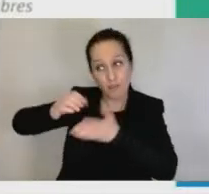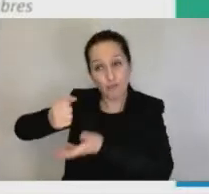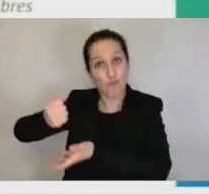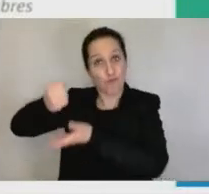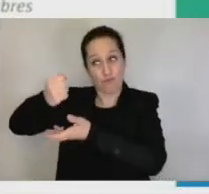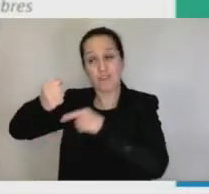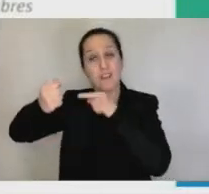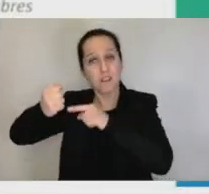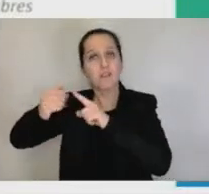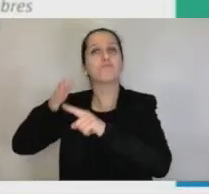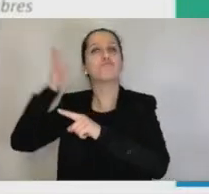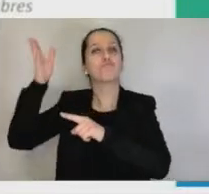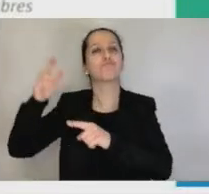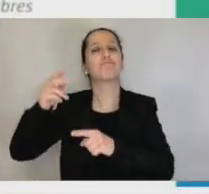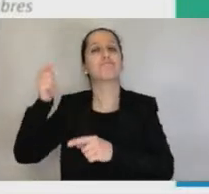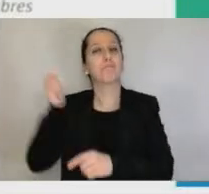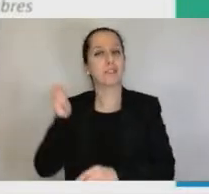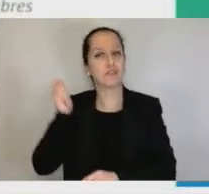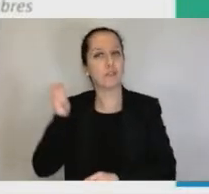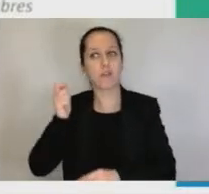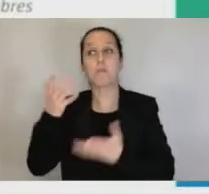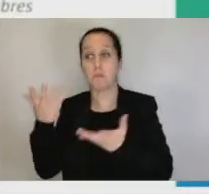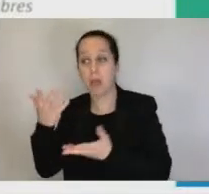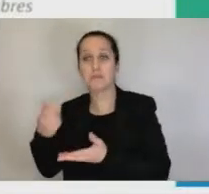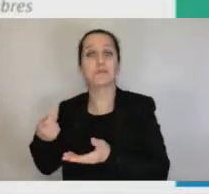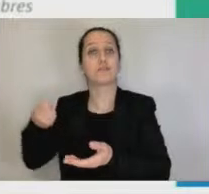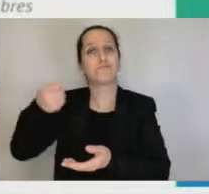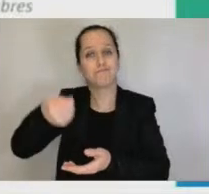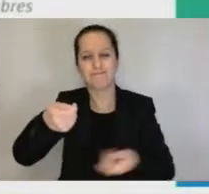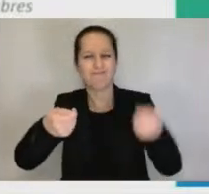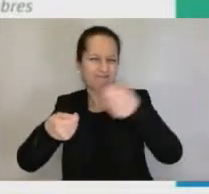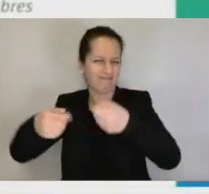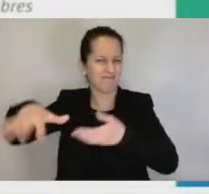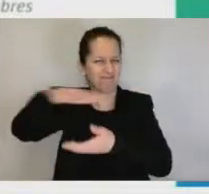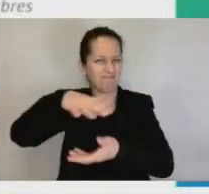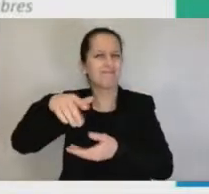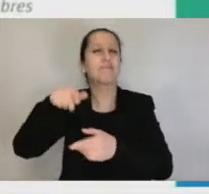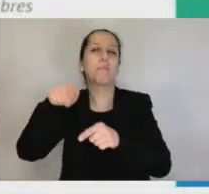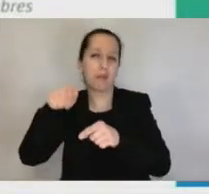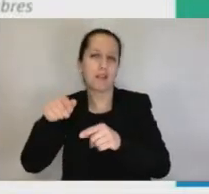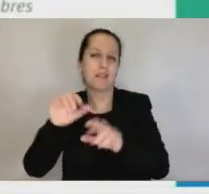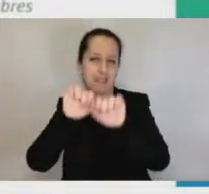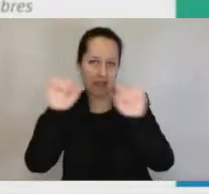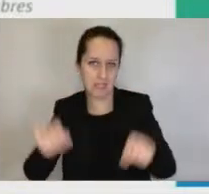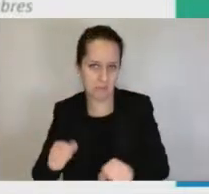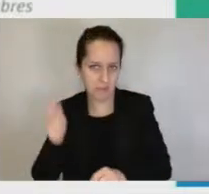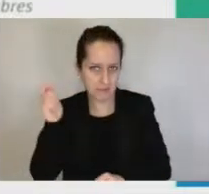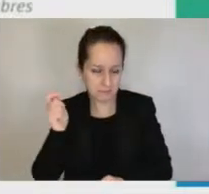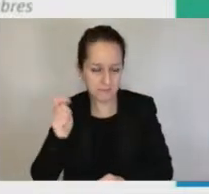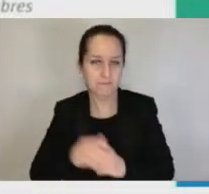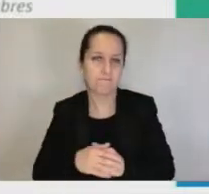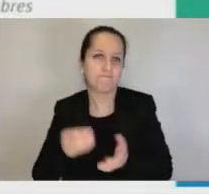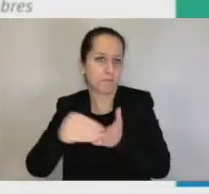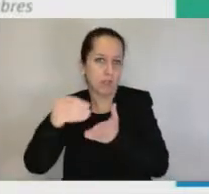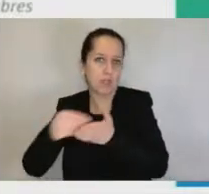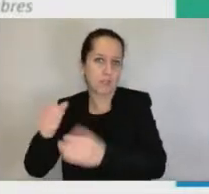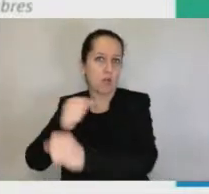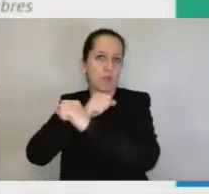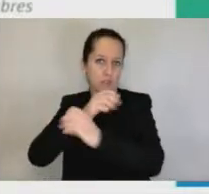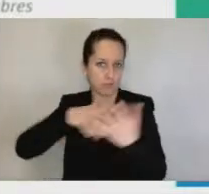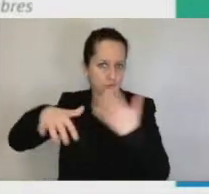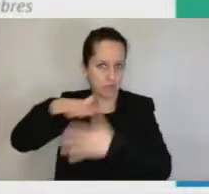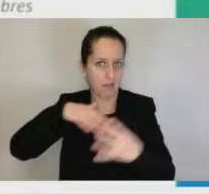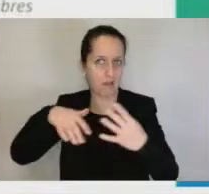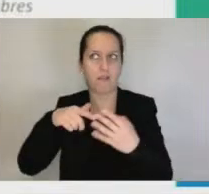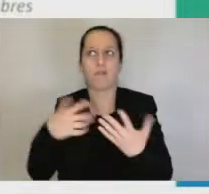capacity or less capacity of contributing to social security systems. Therefore, they will have the right to